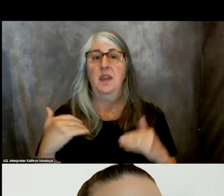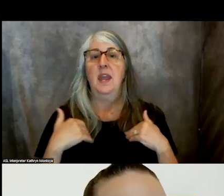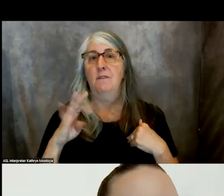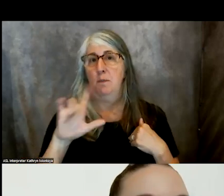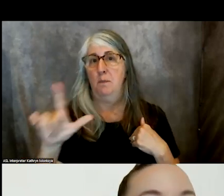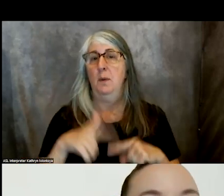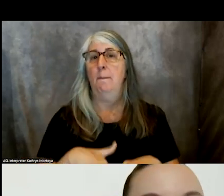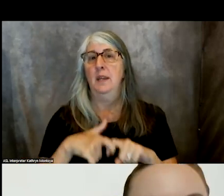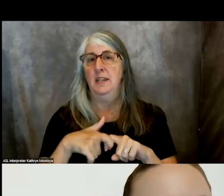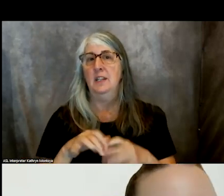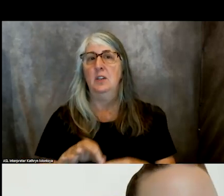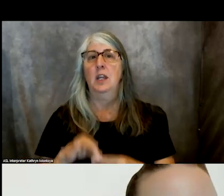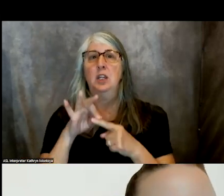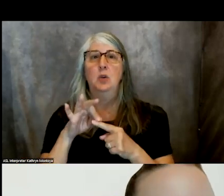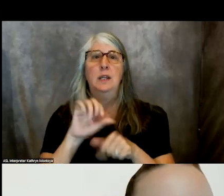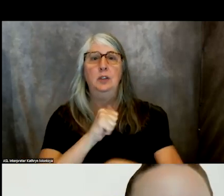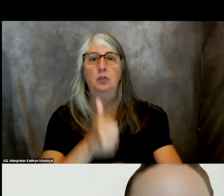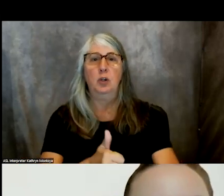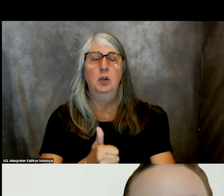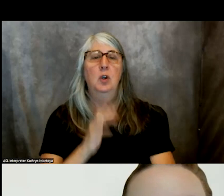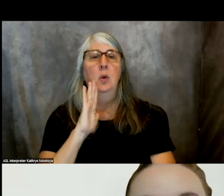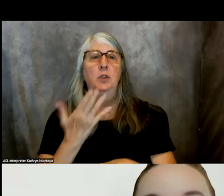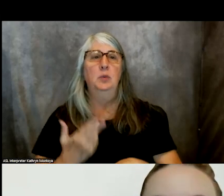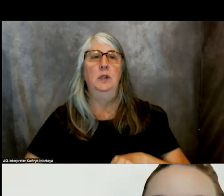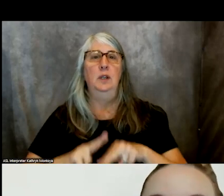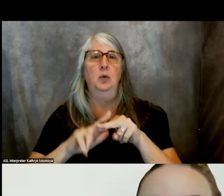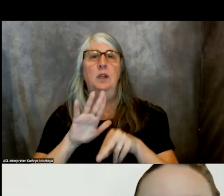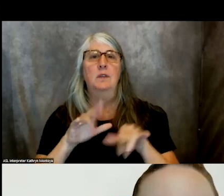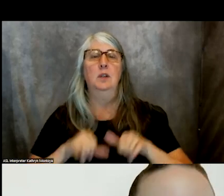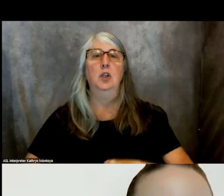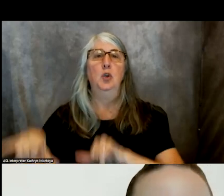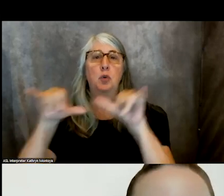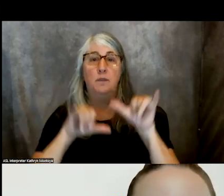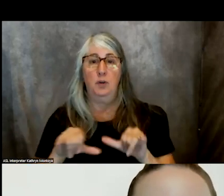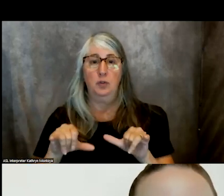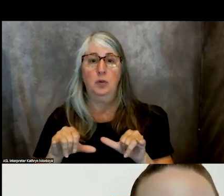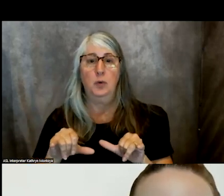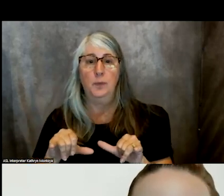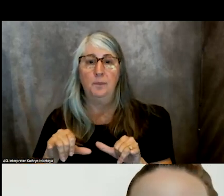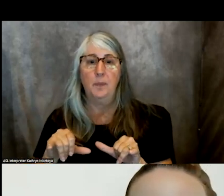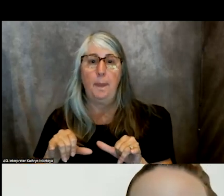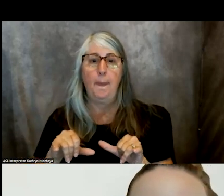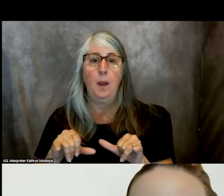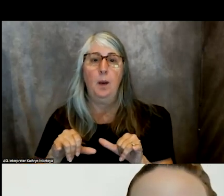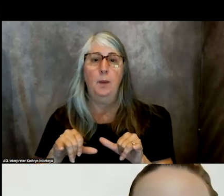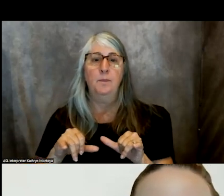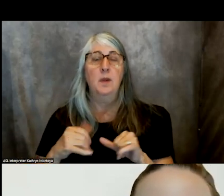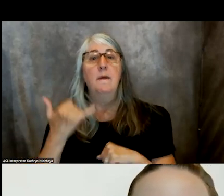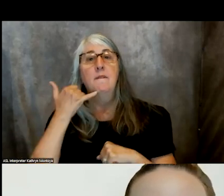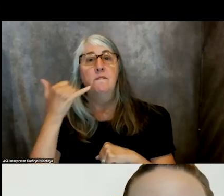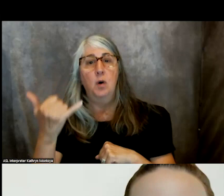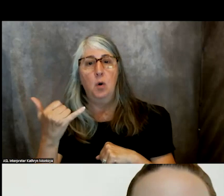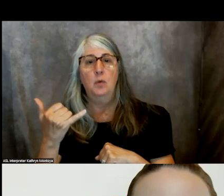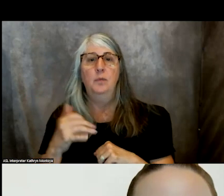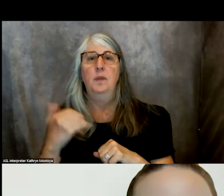uniquely structured, would increase their a universal phone fee that they have to 70 cents and add 988 as one